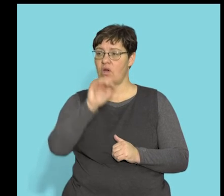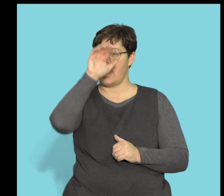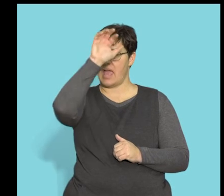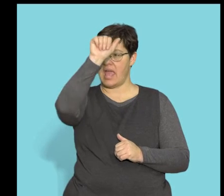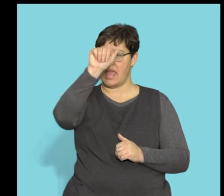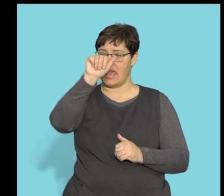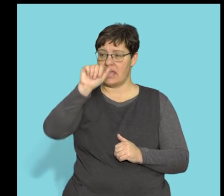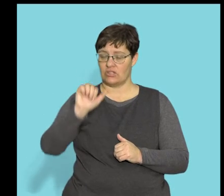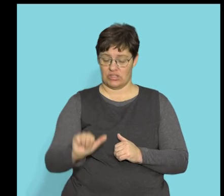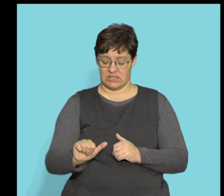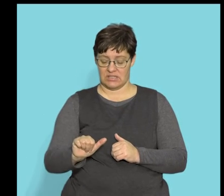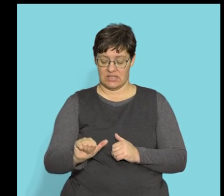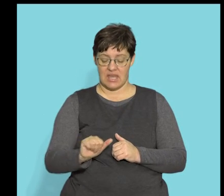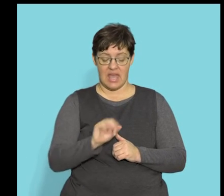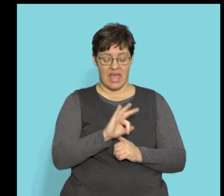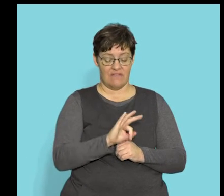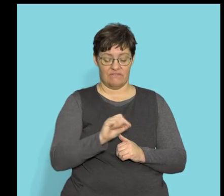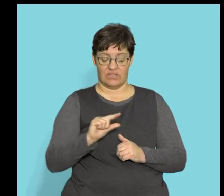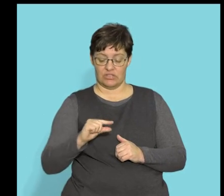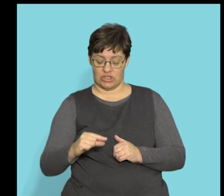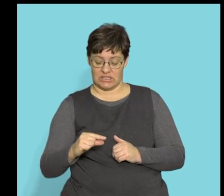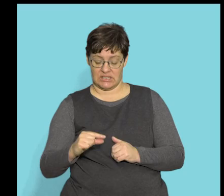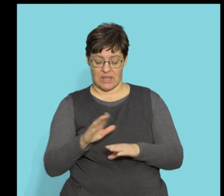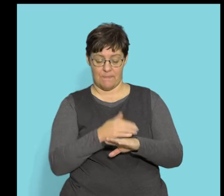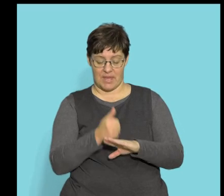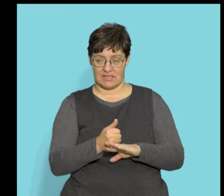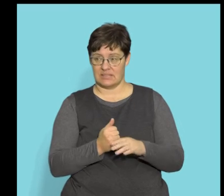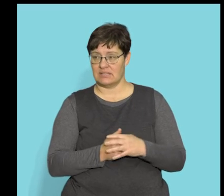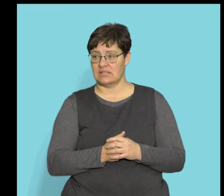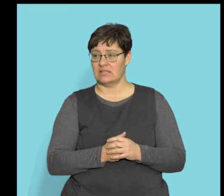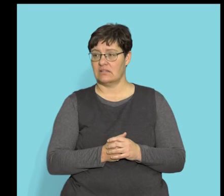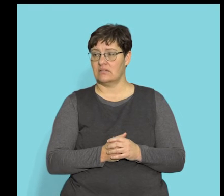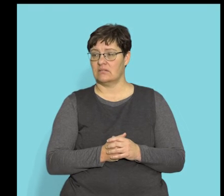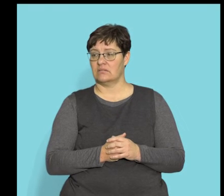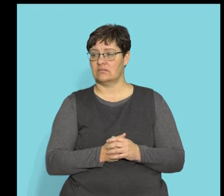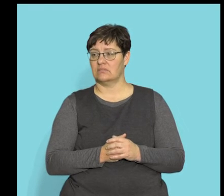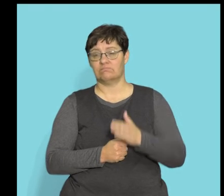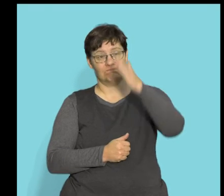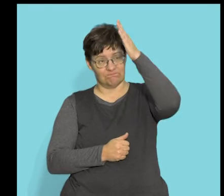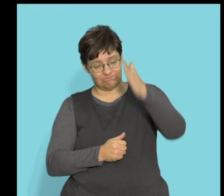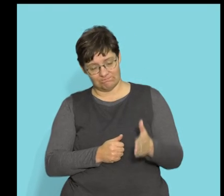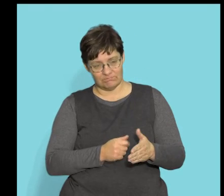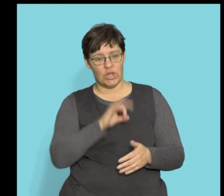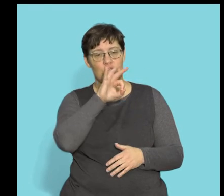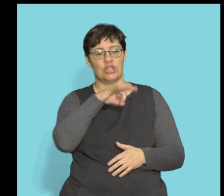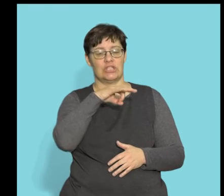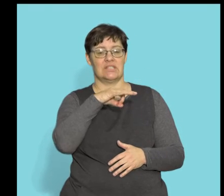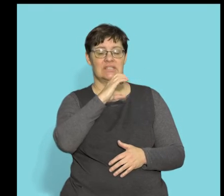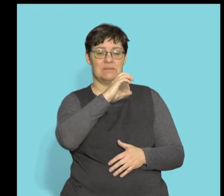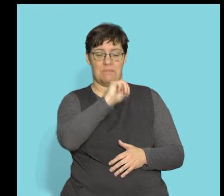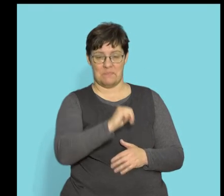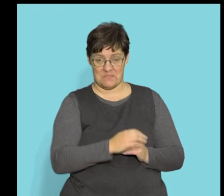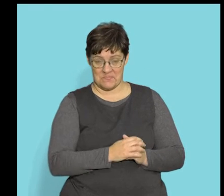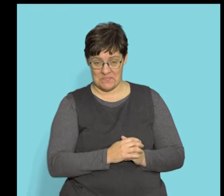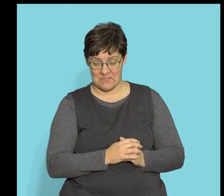AG, FG will be my base, and I can see that my hypotenuse is in fact 13